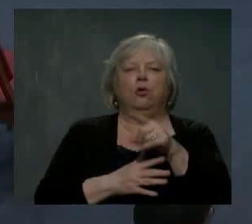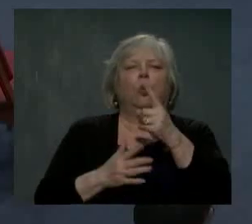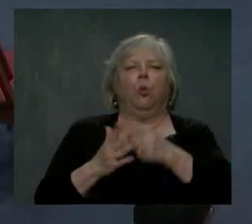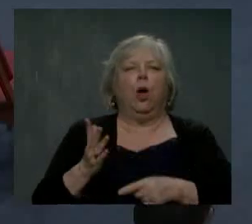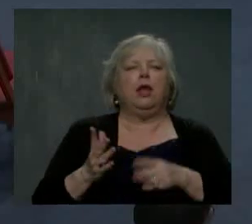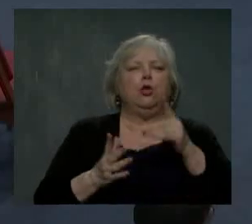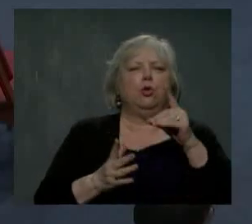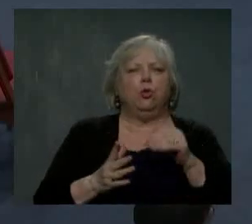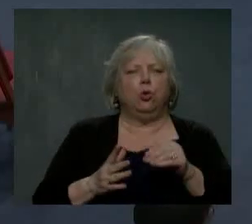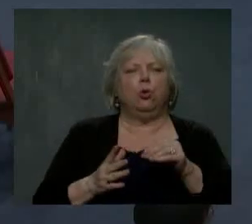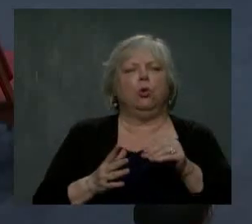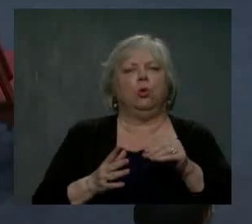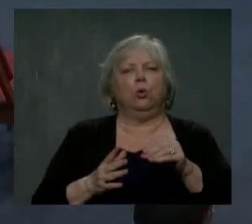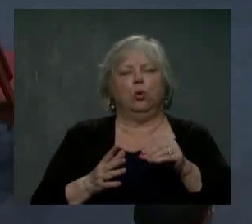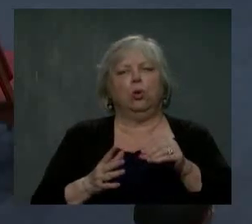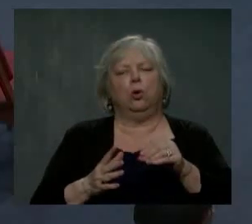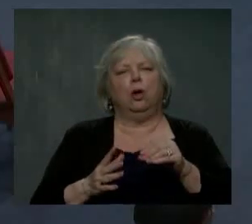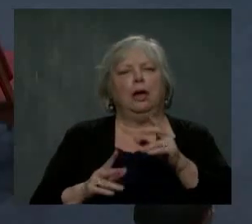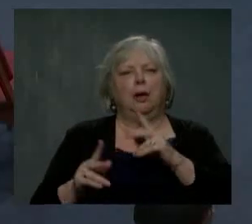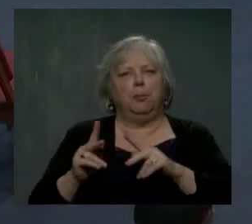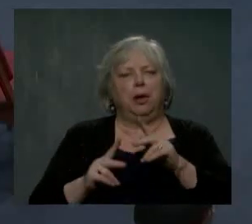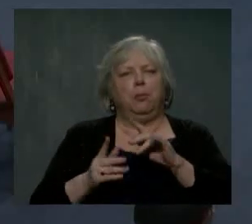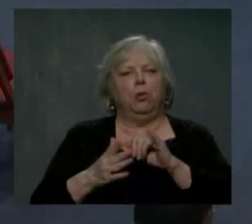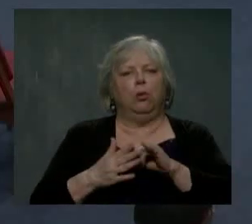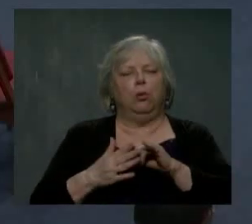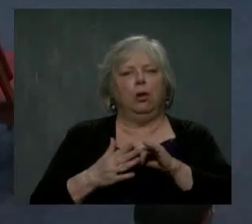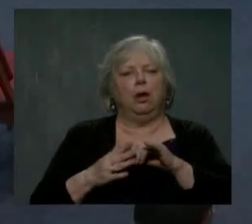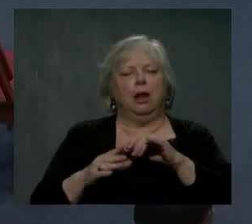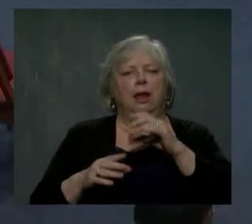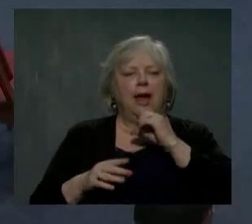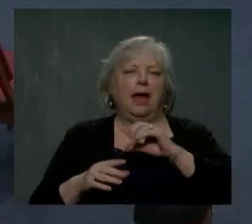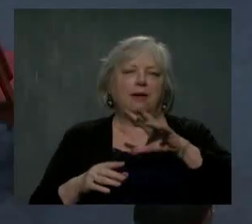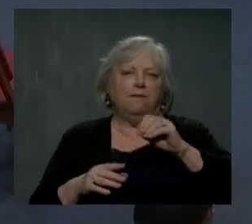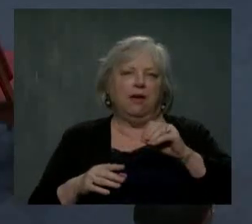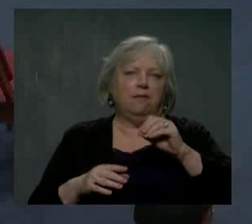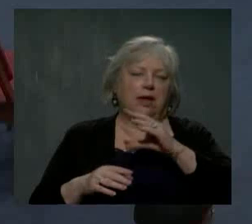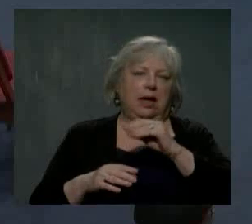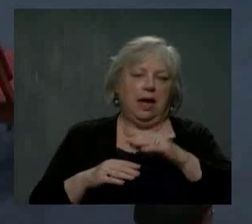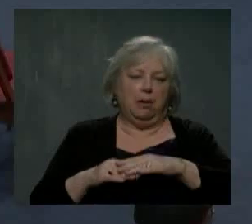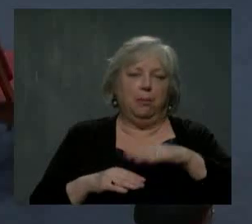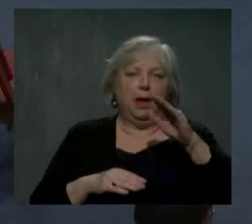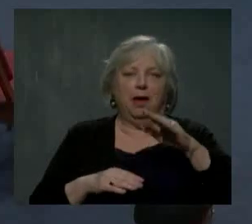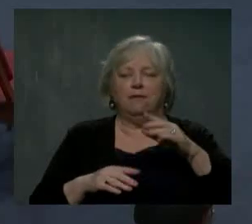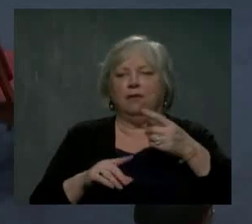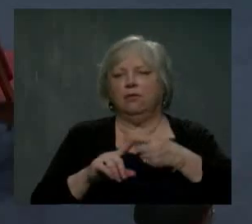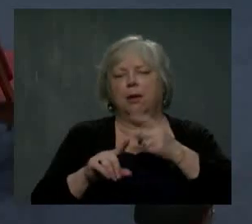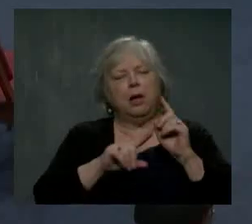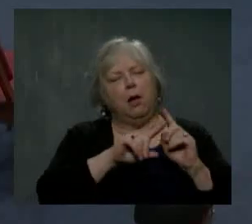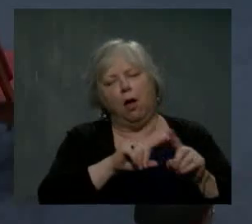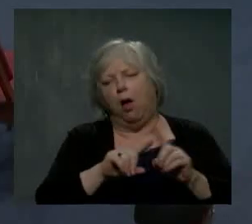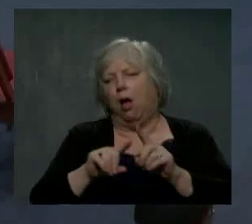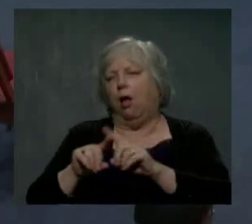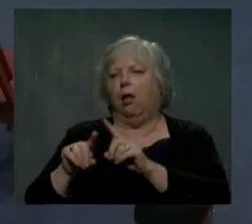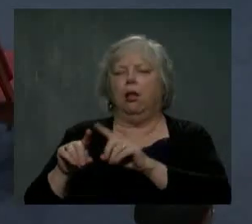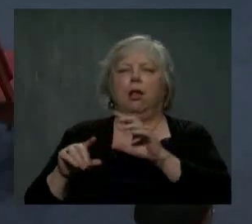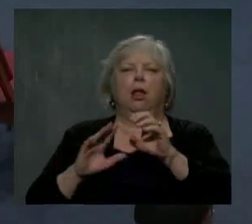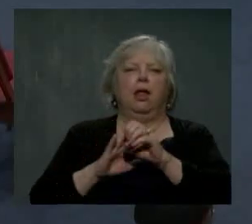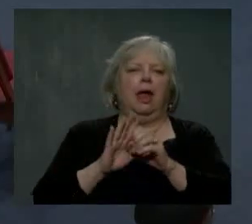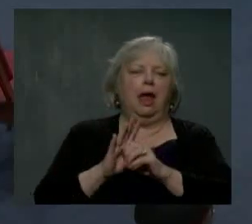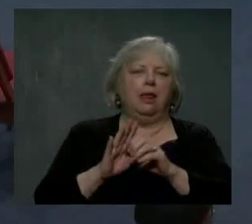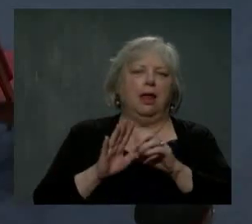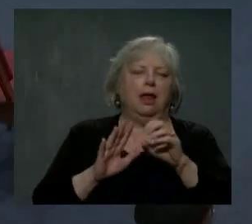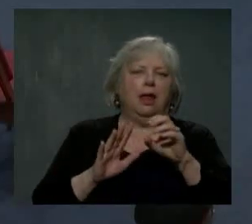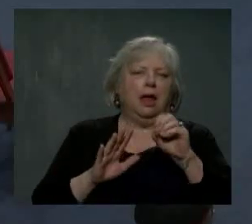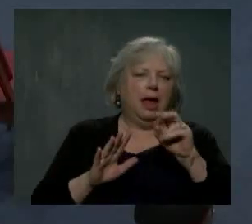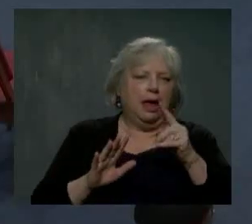residents in the 50 and older age group of all ethnic backgrounds, all economic strata, and all